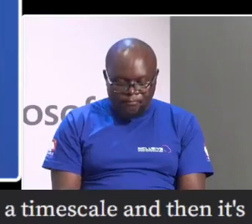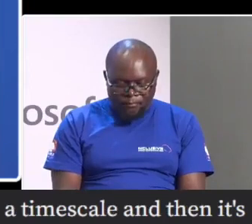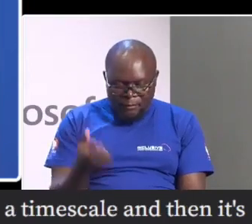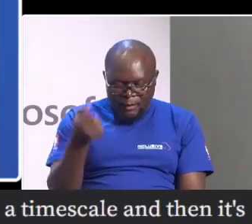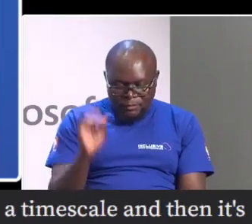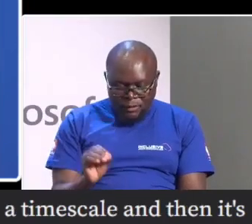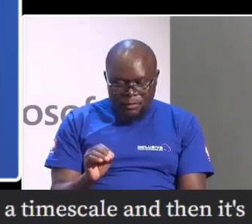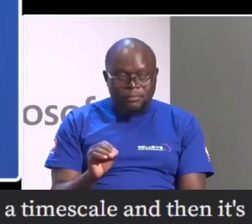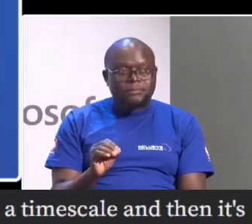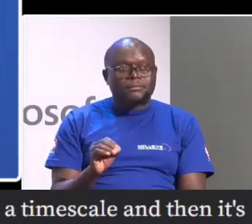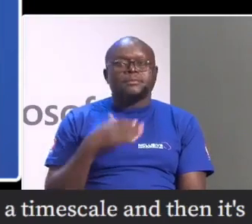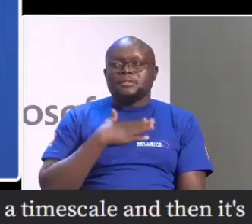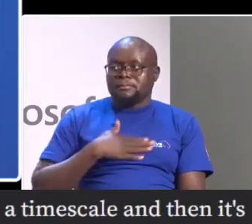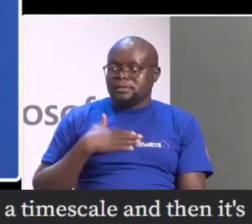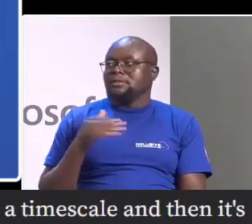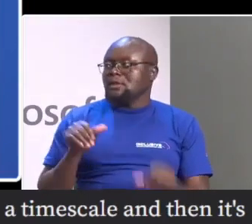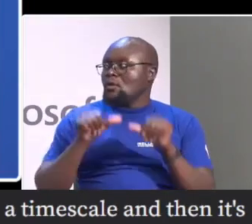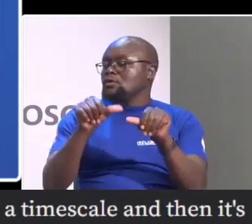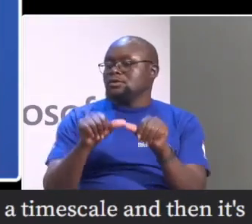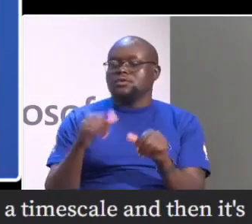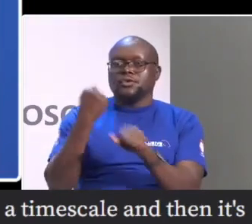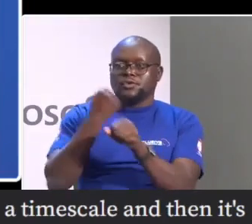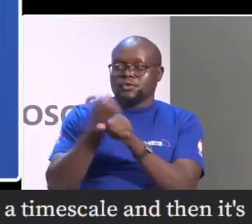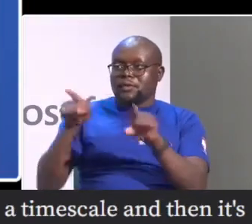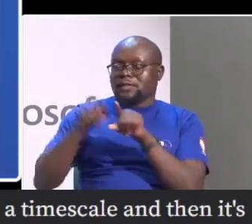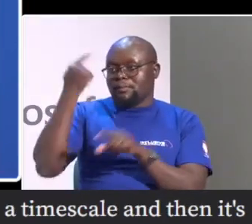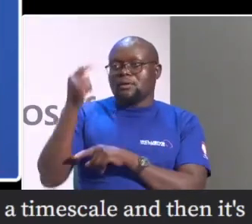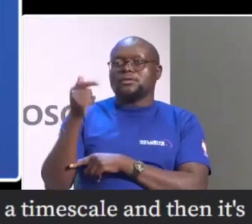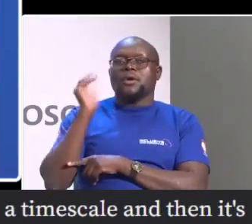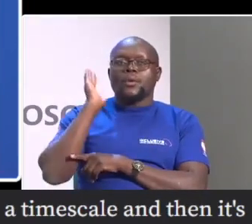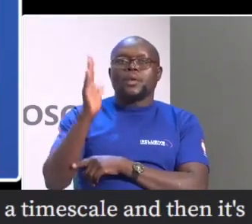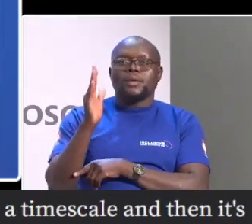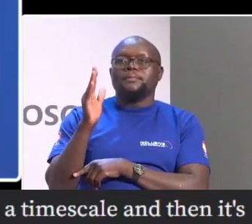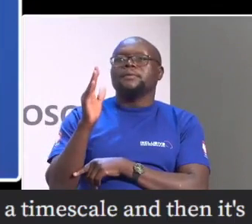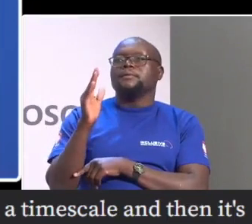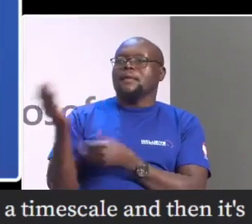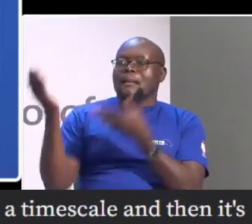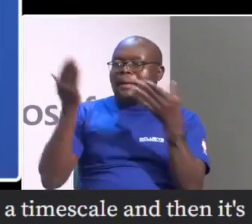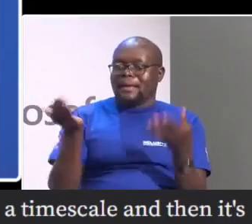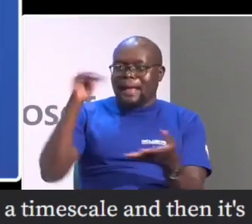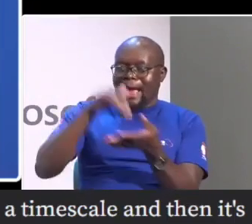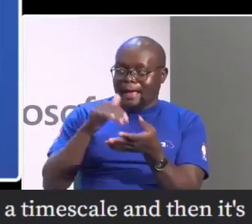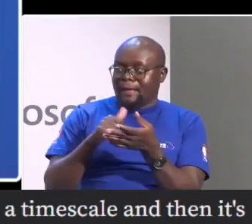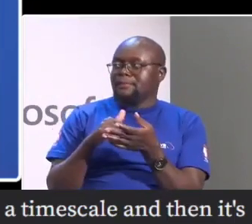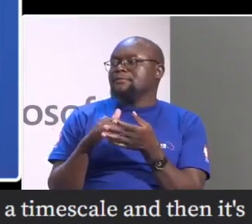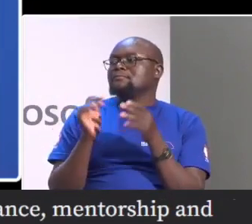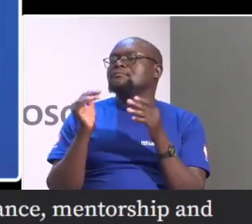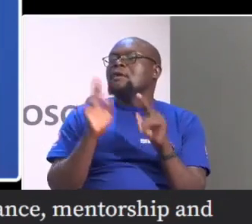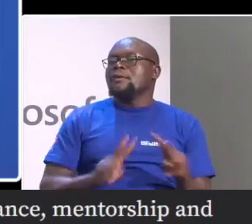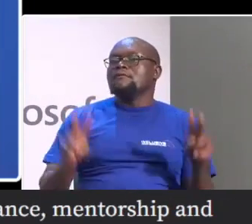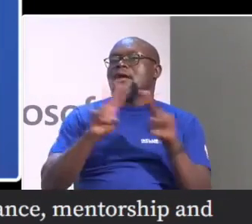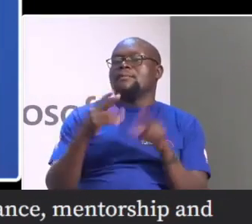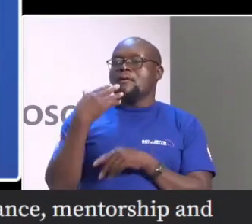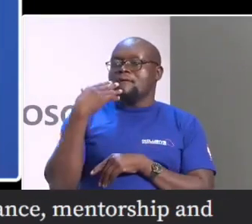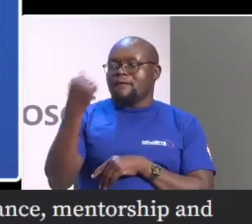So whilst, please do carry on filling this in, because we will be taking this, again, the we being the valuable 500